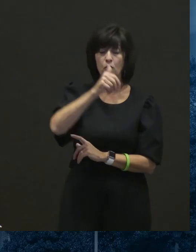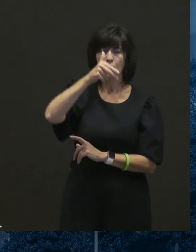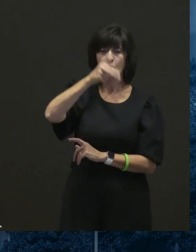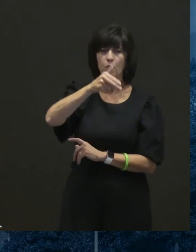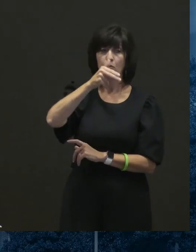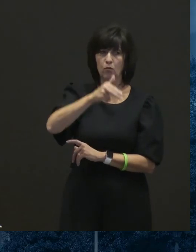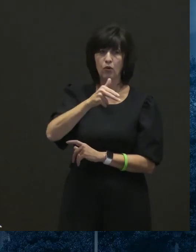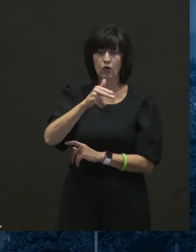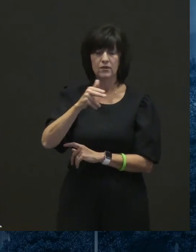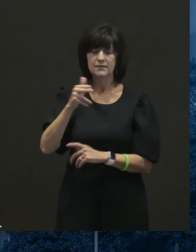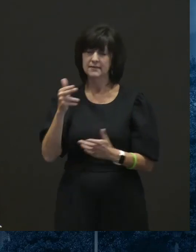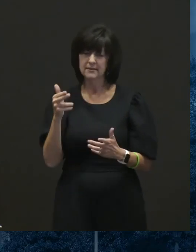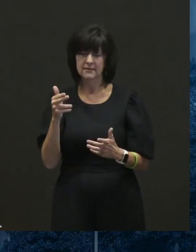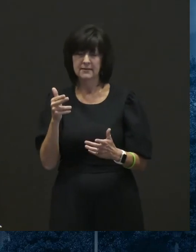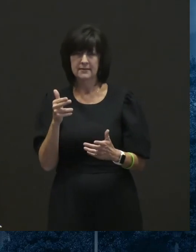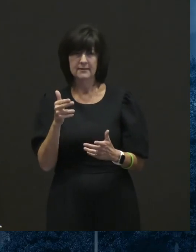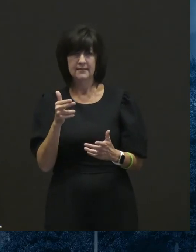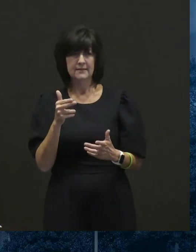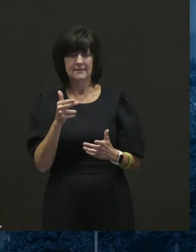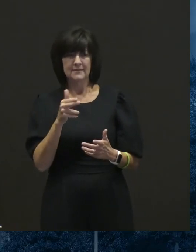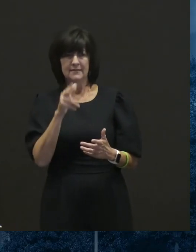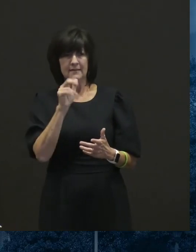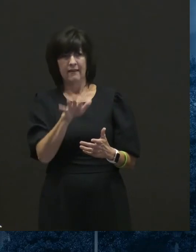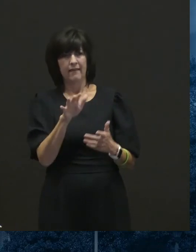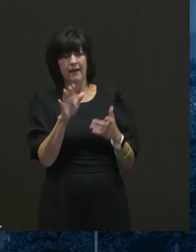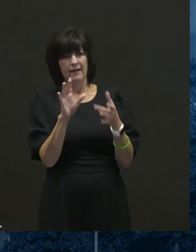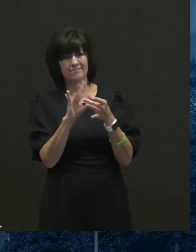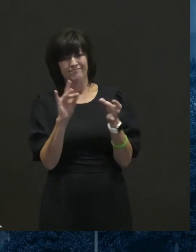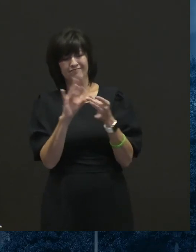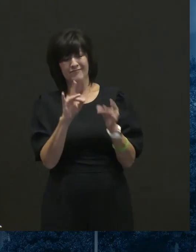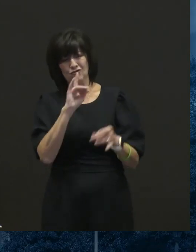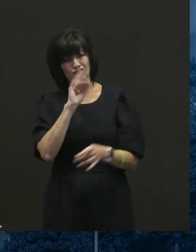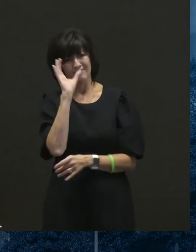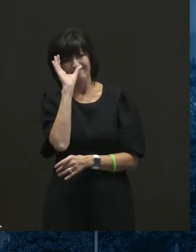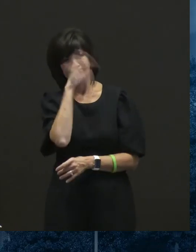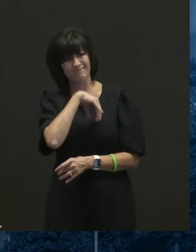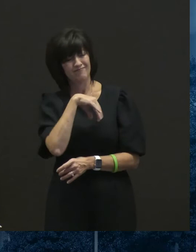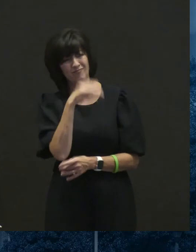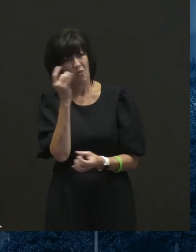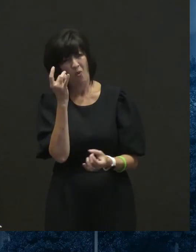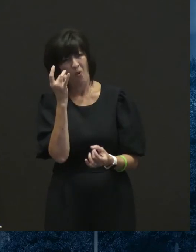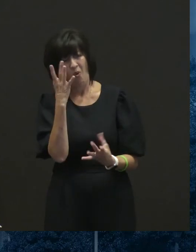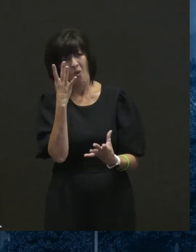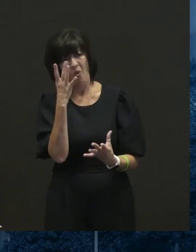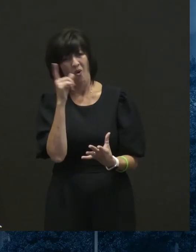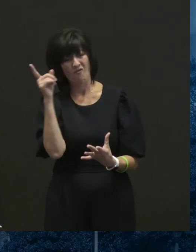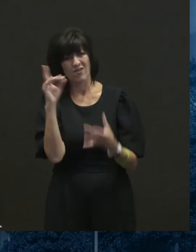rubber bullets. So it's just a strange and awful thing to say about a reporter.